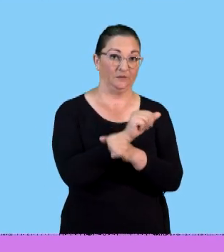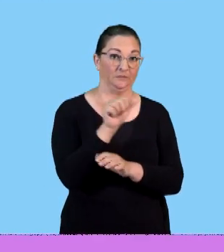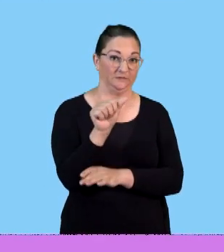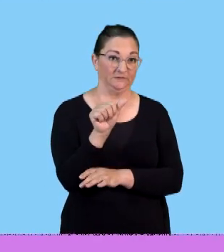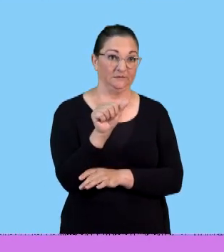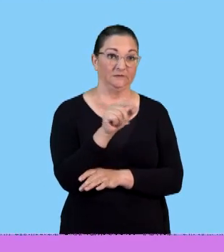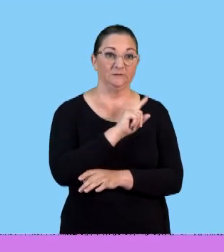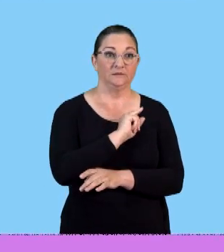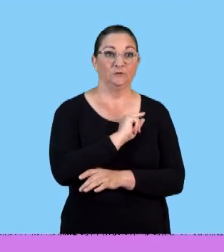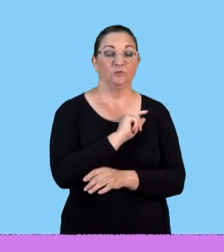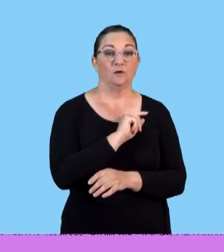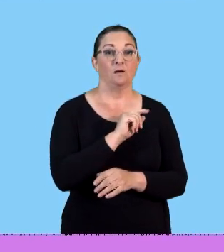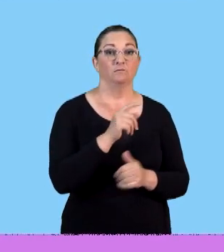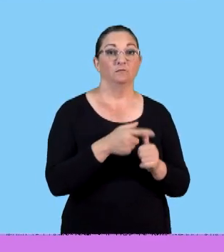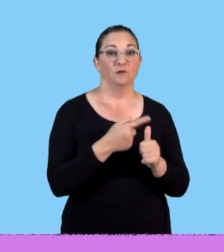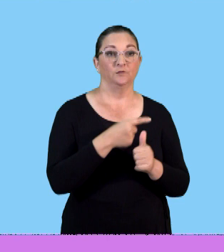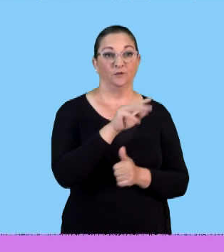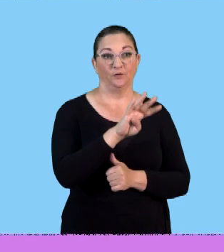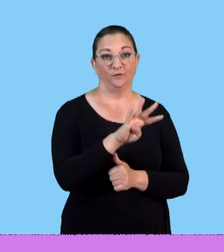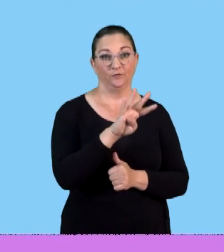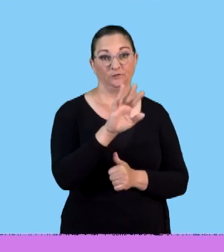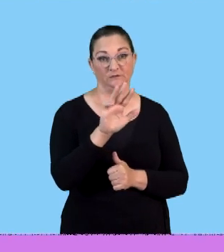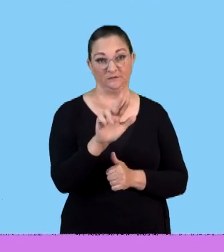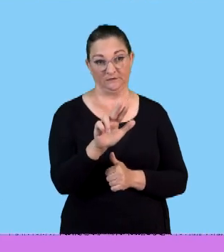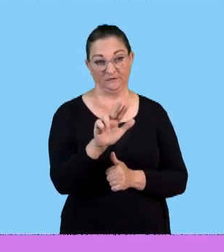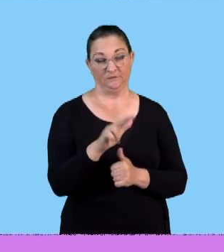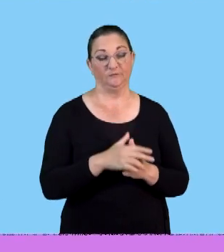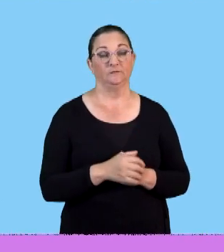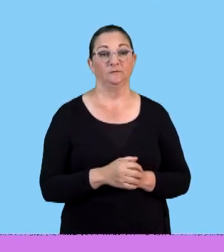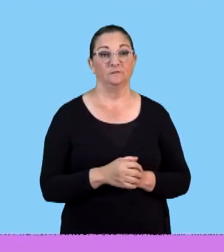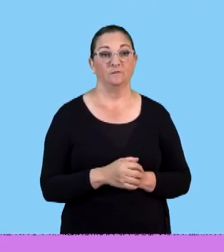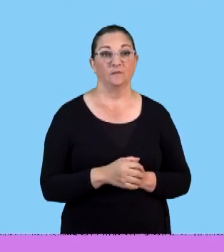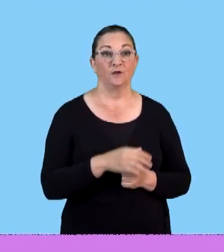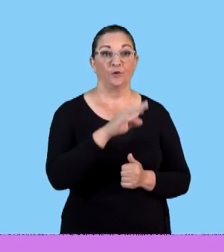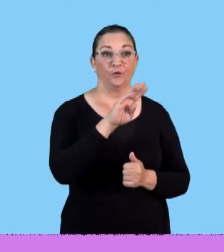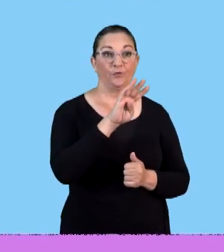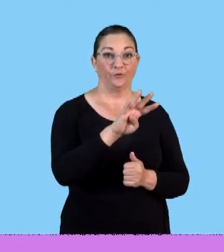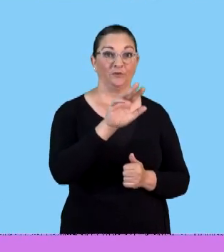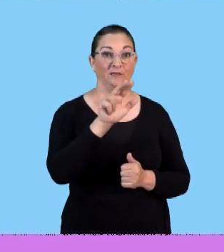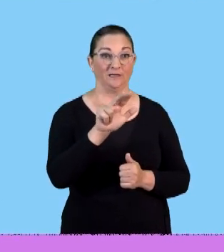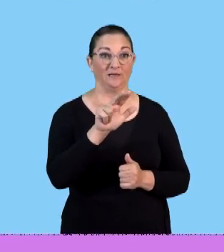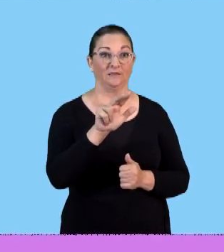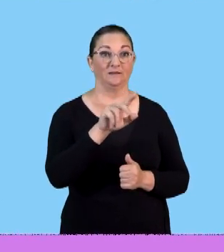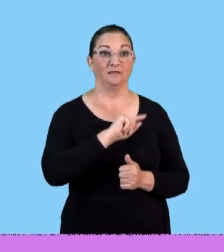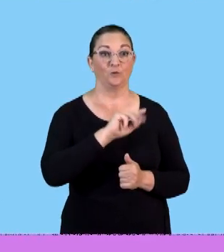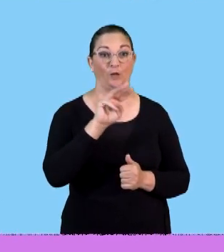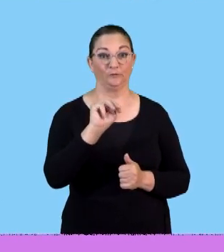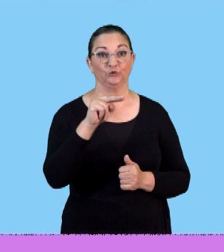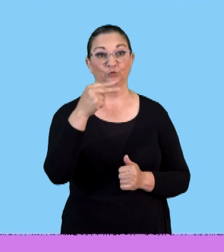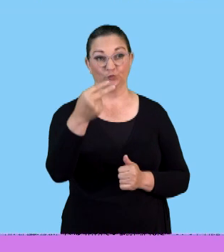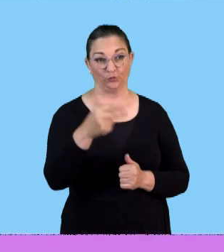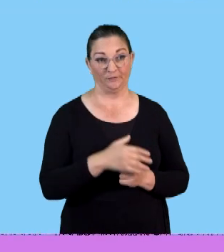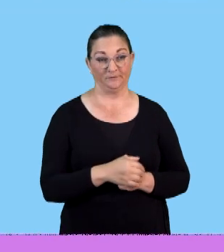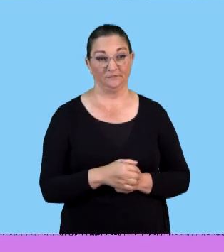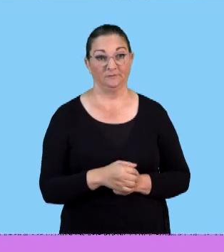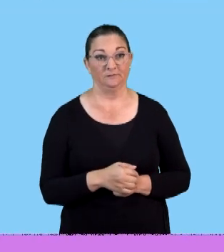that will give me 48. And remember, it is area, so I indicate it as meters